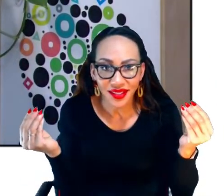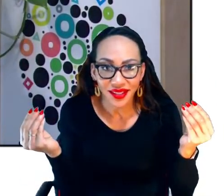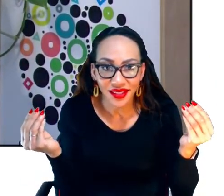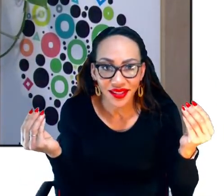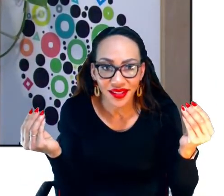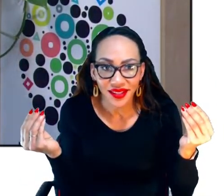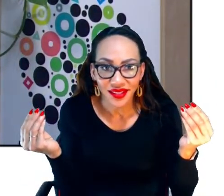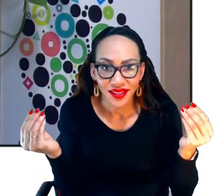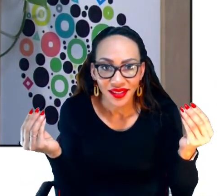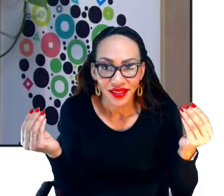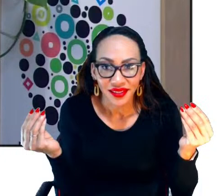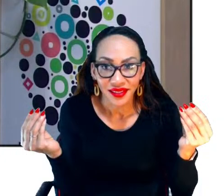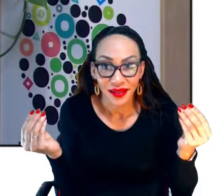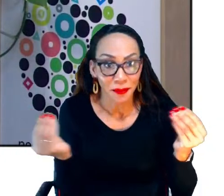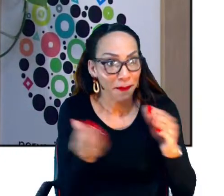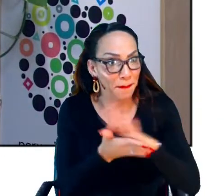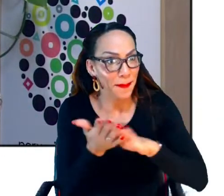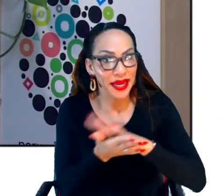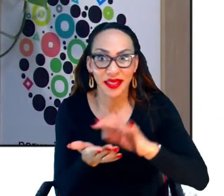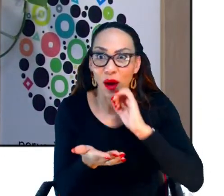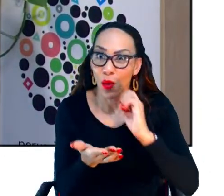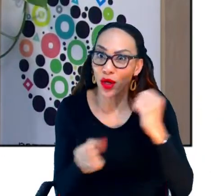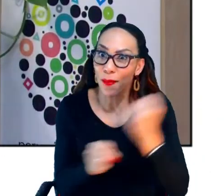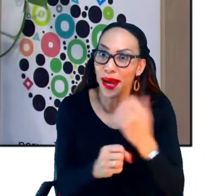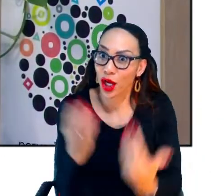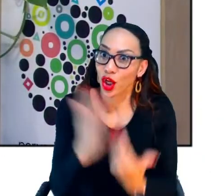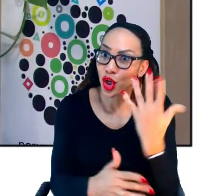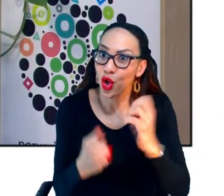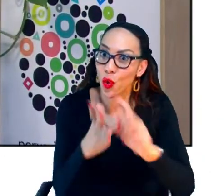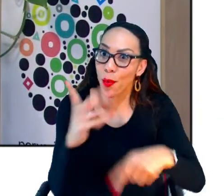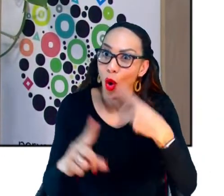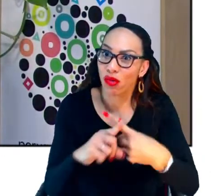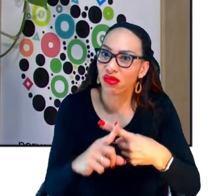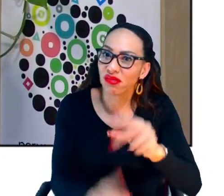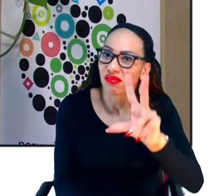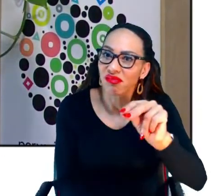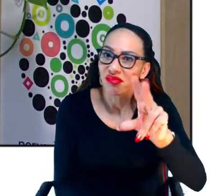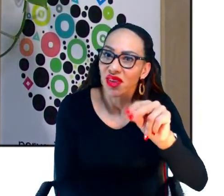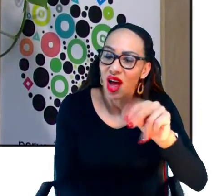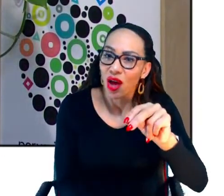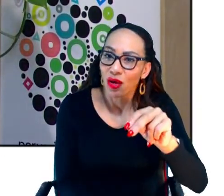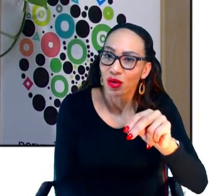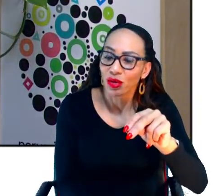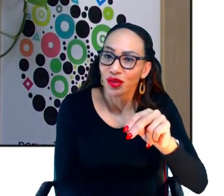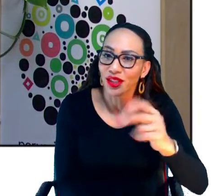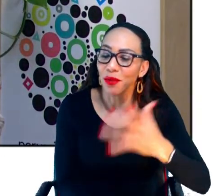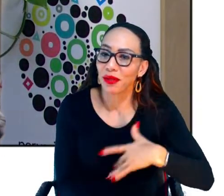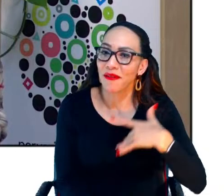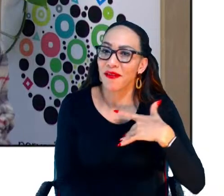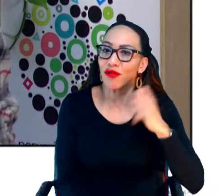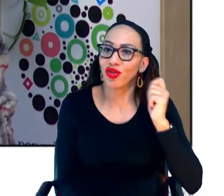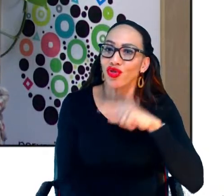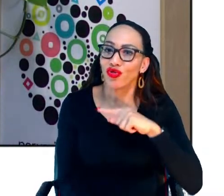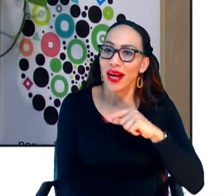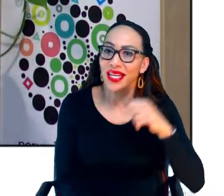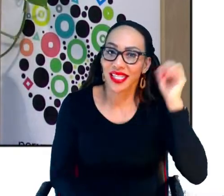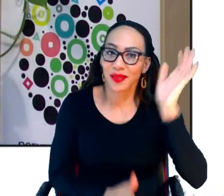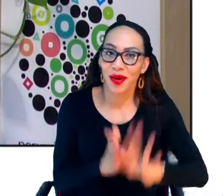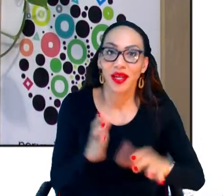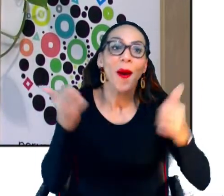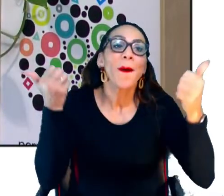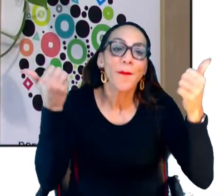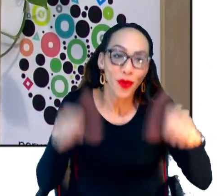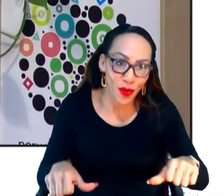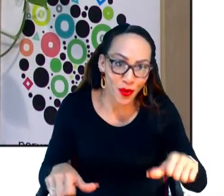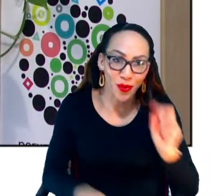of Xbox or another bit of tech. So, if that works. So now you can see